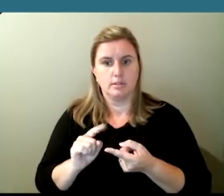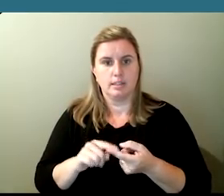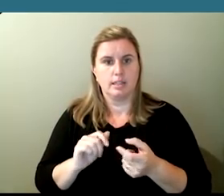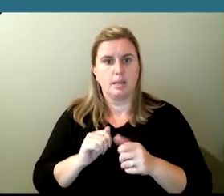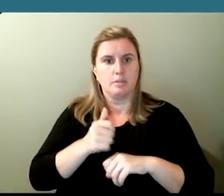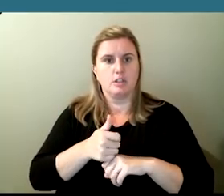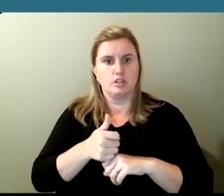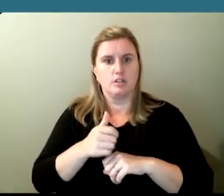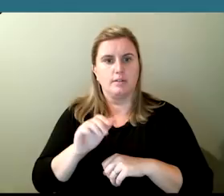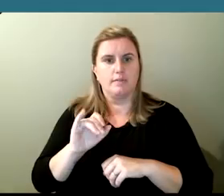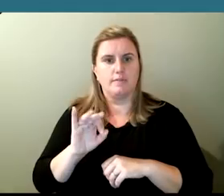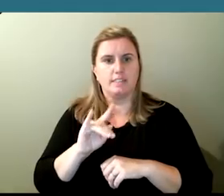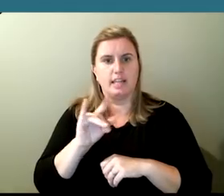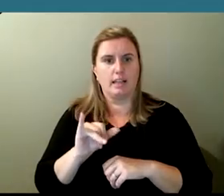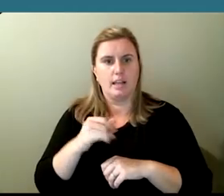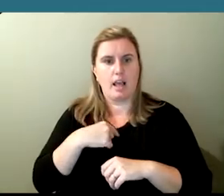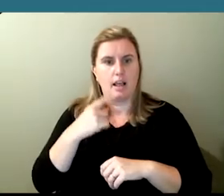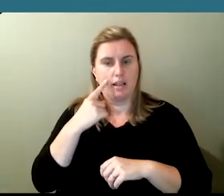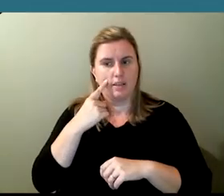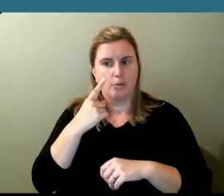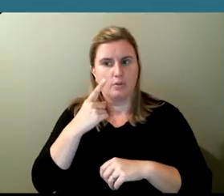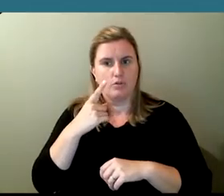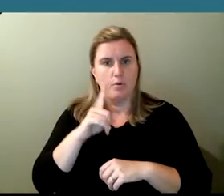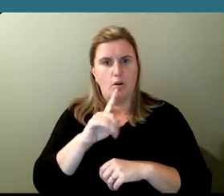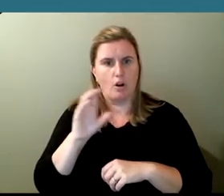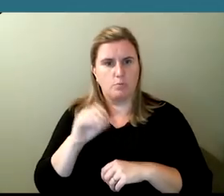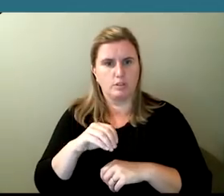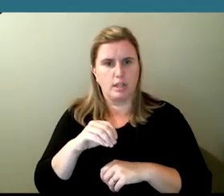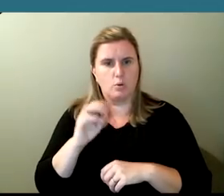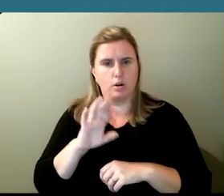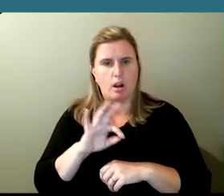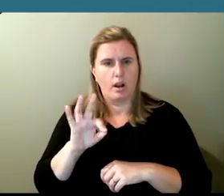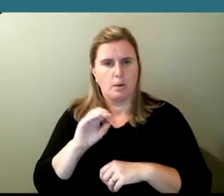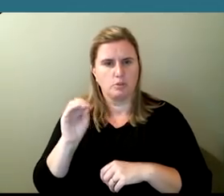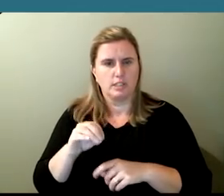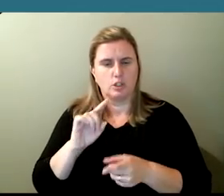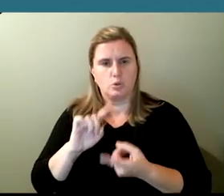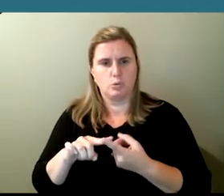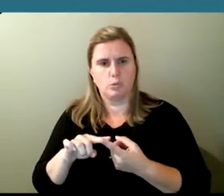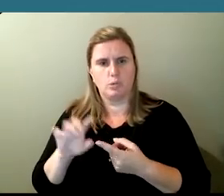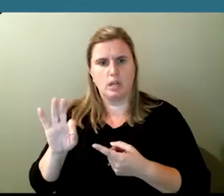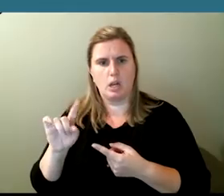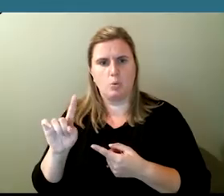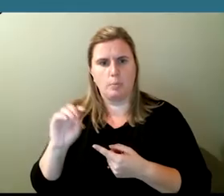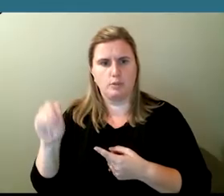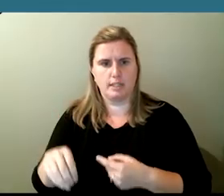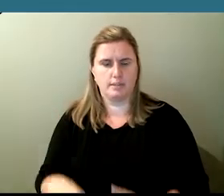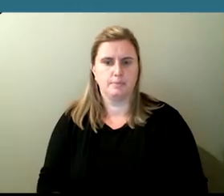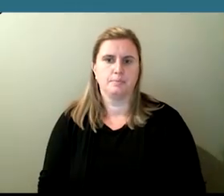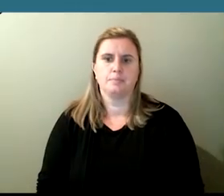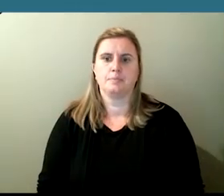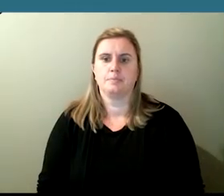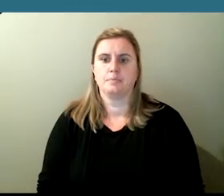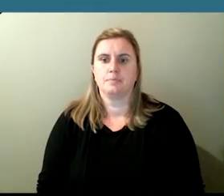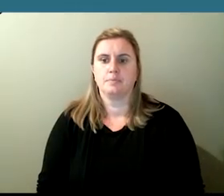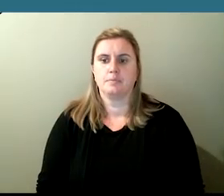fidelity. I believe it was from 100% or 99% to 91%. All other